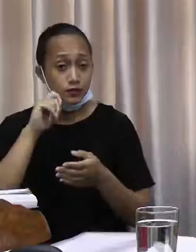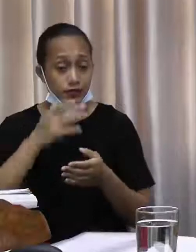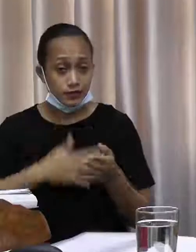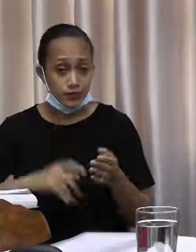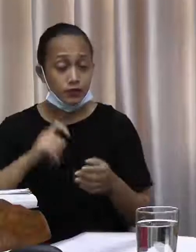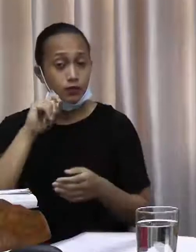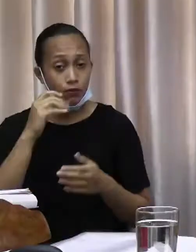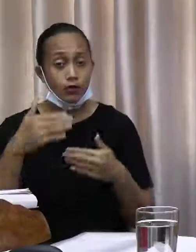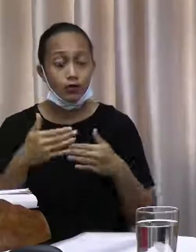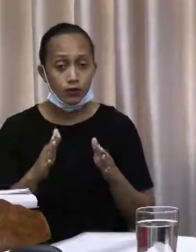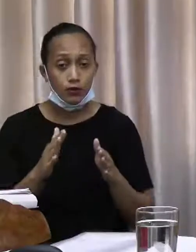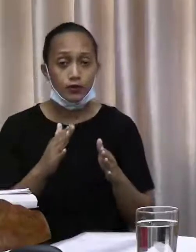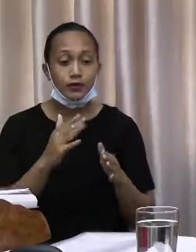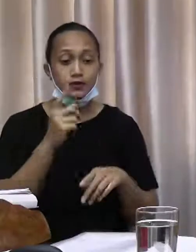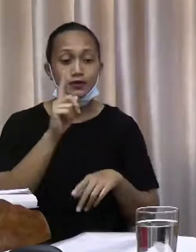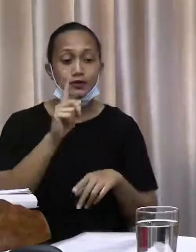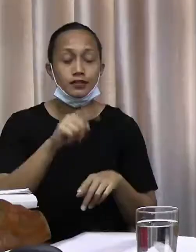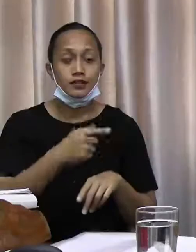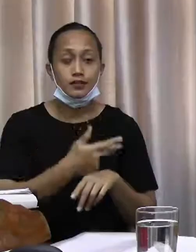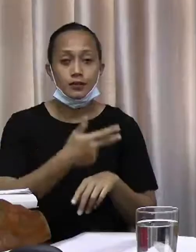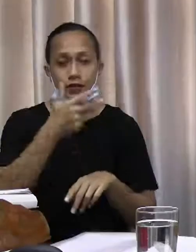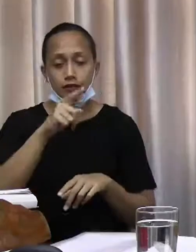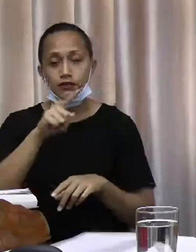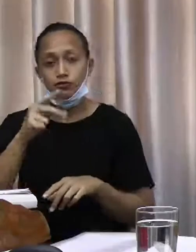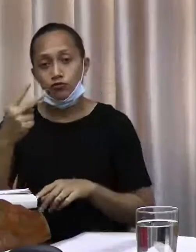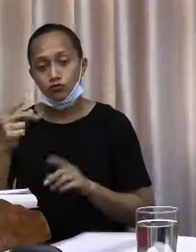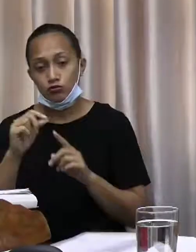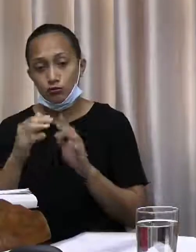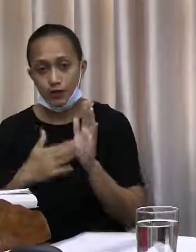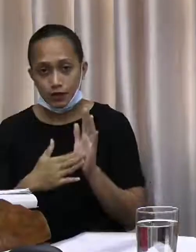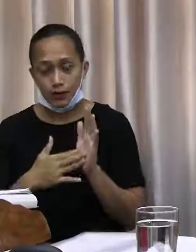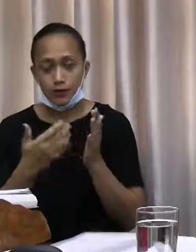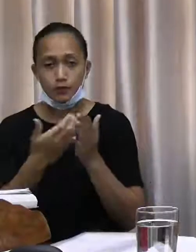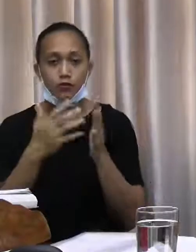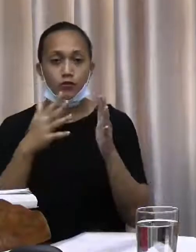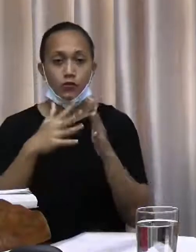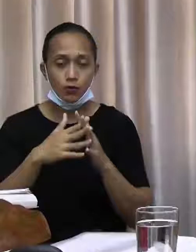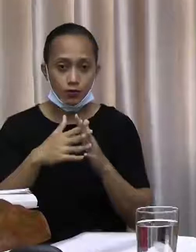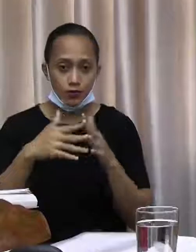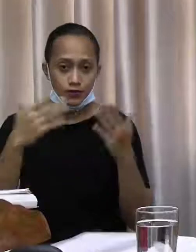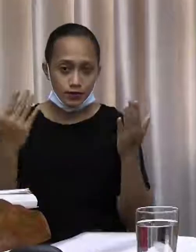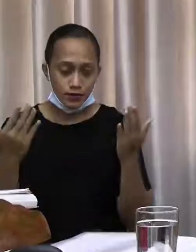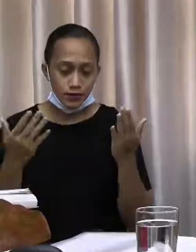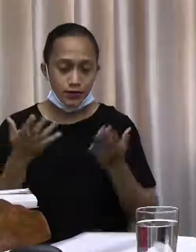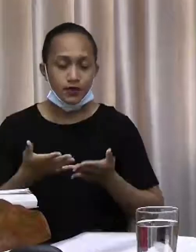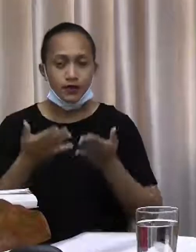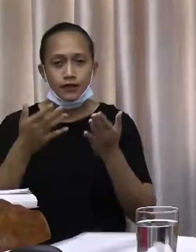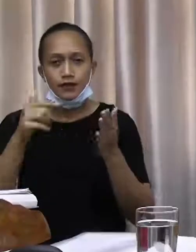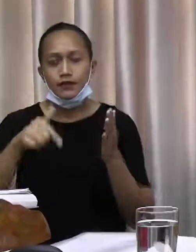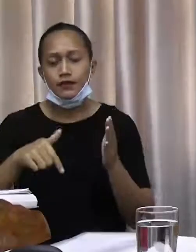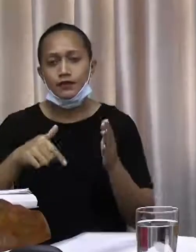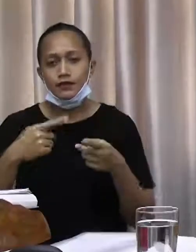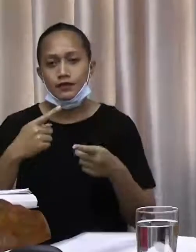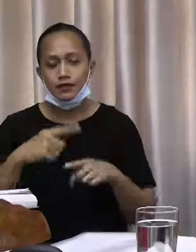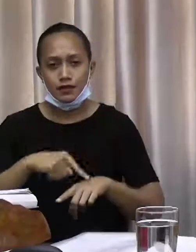a.m. to 2 p.m. on Wednesday, 23rd of March, given this late